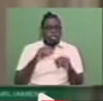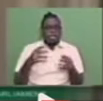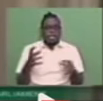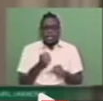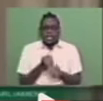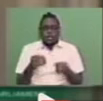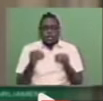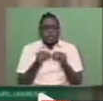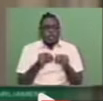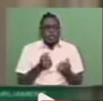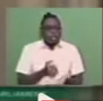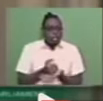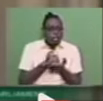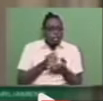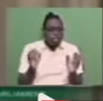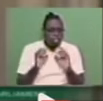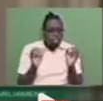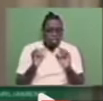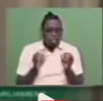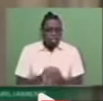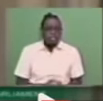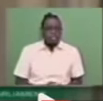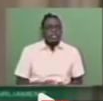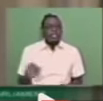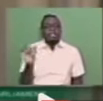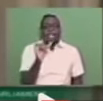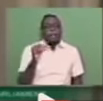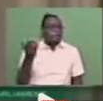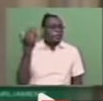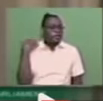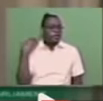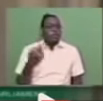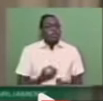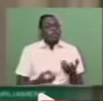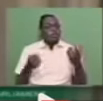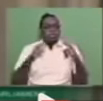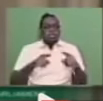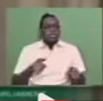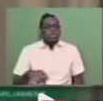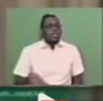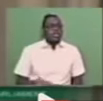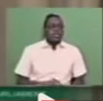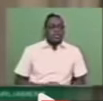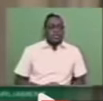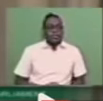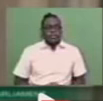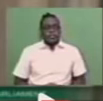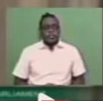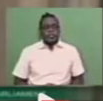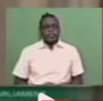be marching left foot, right foot, left foot, right foot, outside the door of NP House.